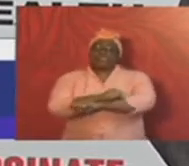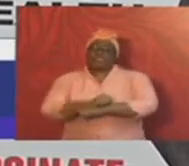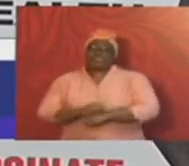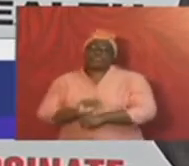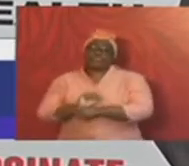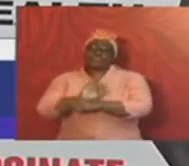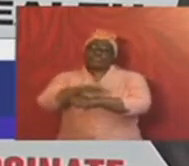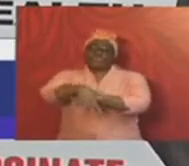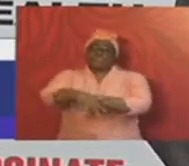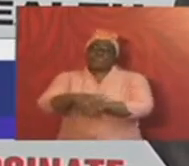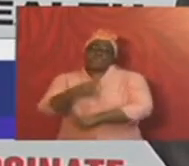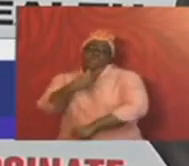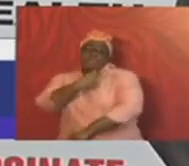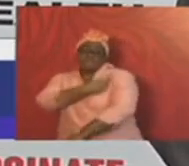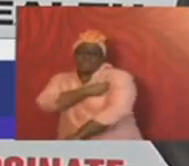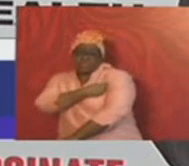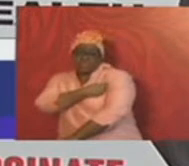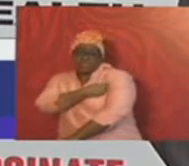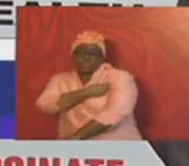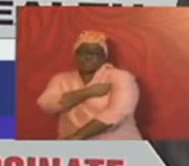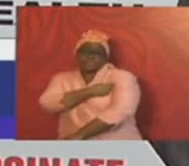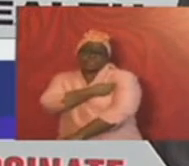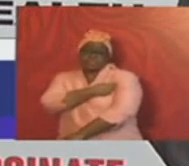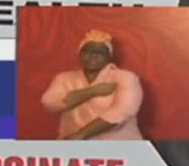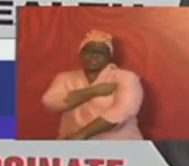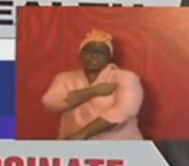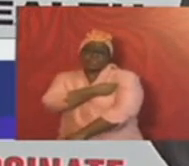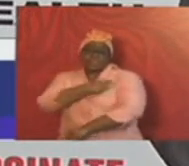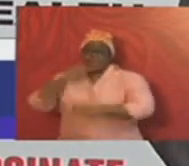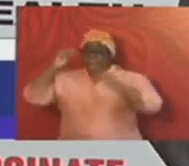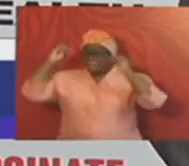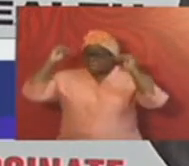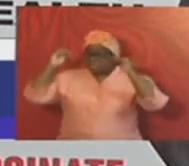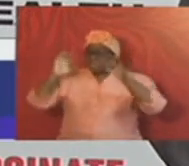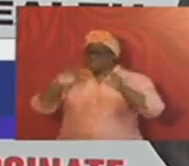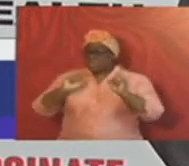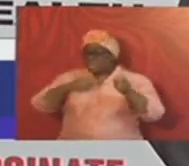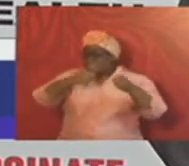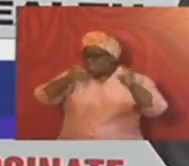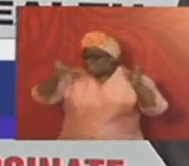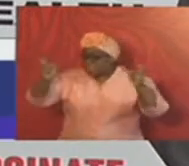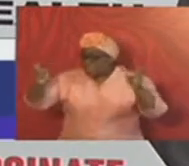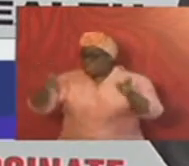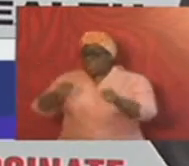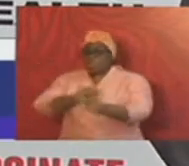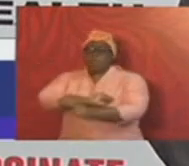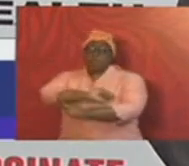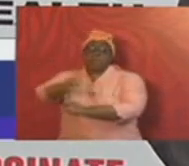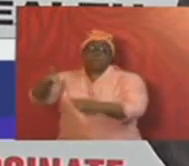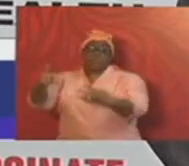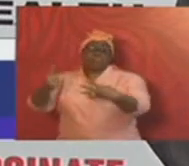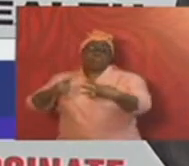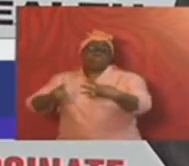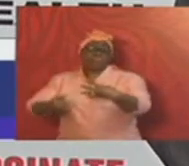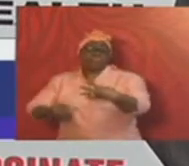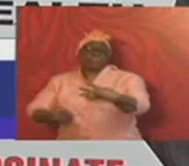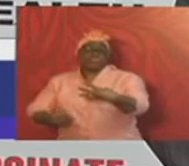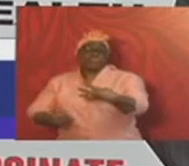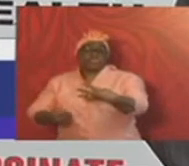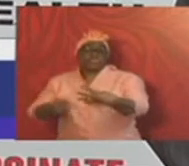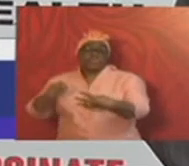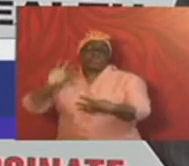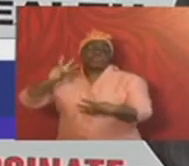Health are all WHO approved. They are safe, they are effective, and they are free. For